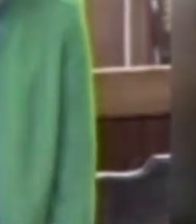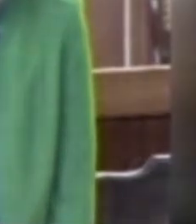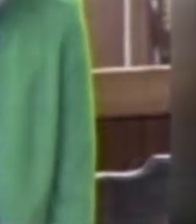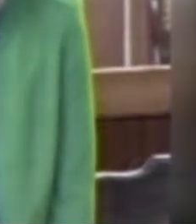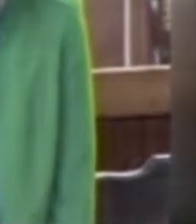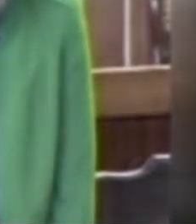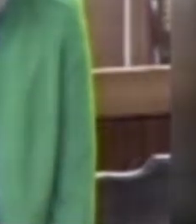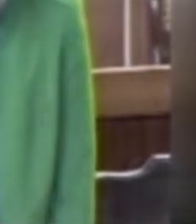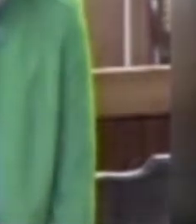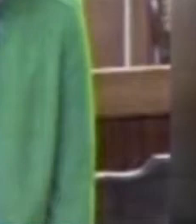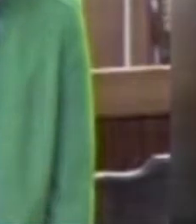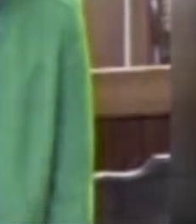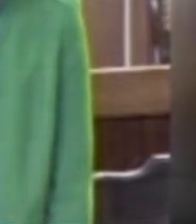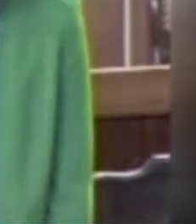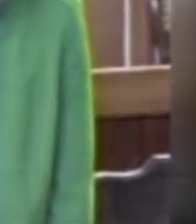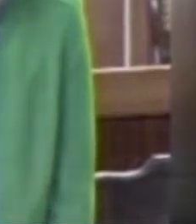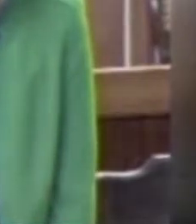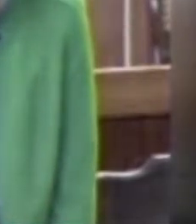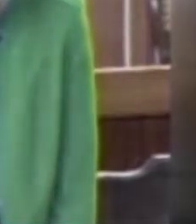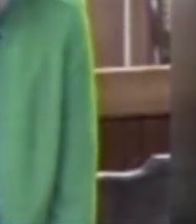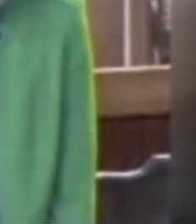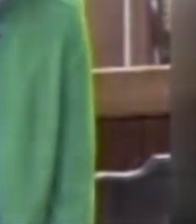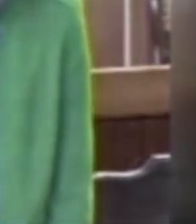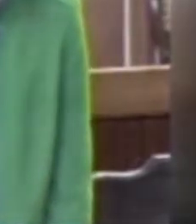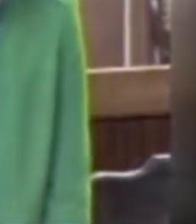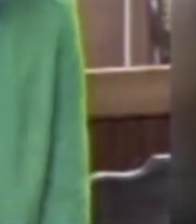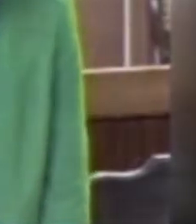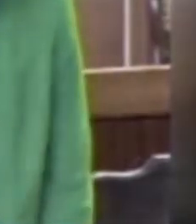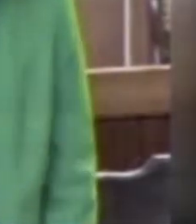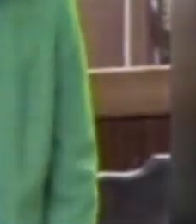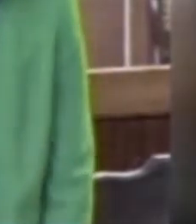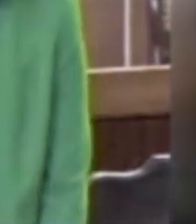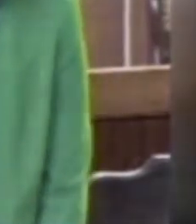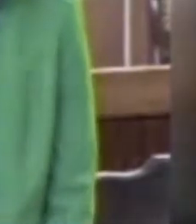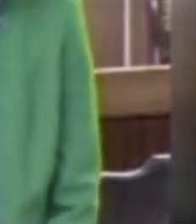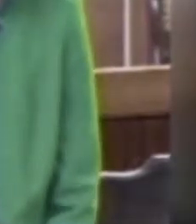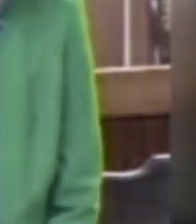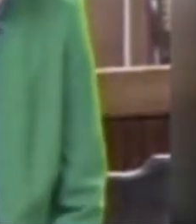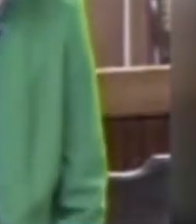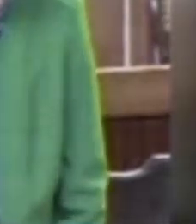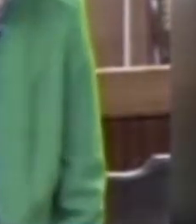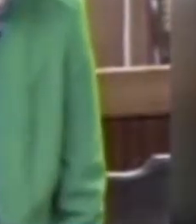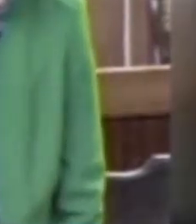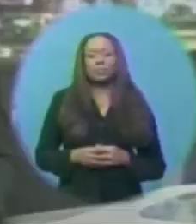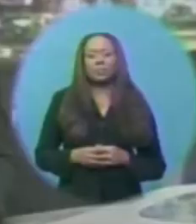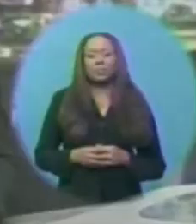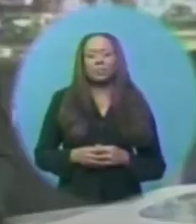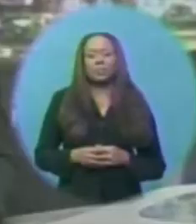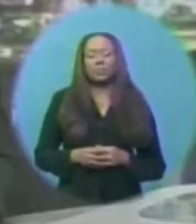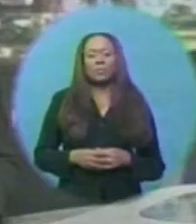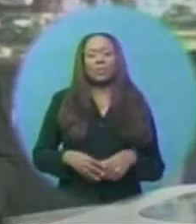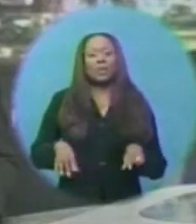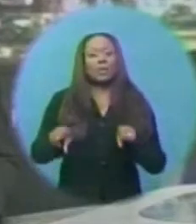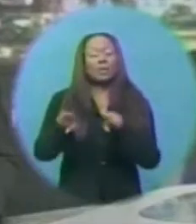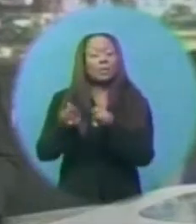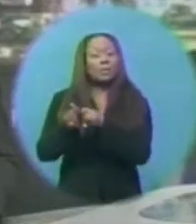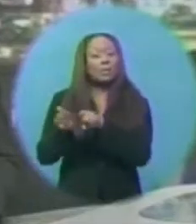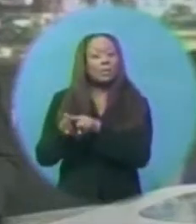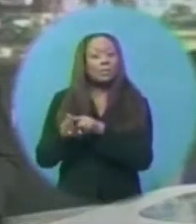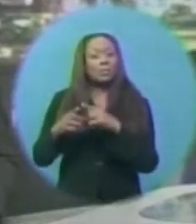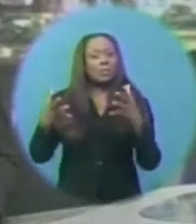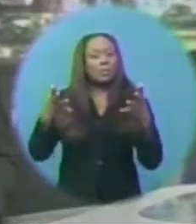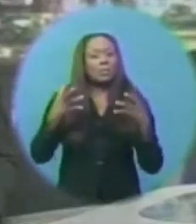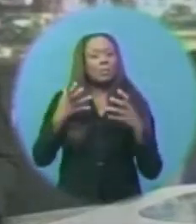we are growing, we are improving, and we continue to give them opportunities. Lady Haynes also